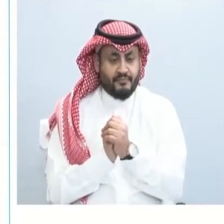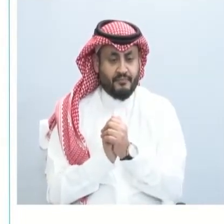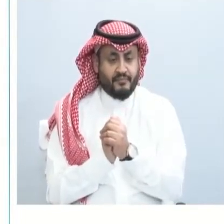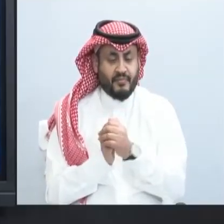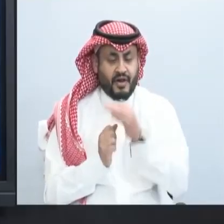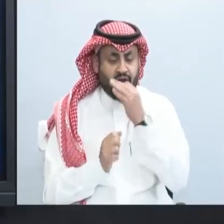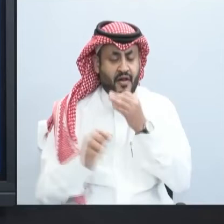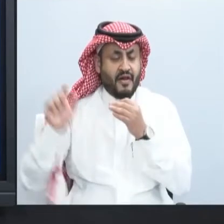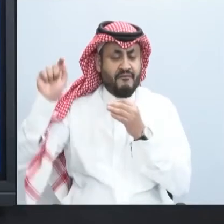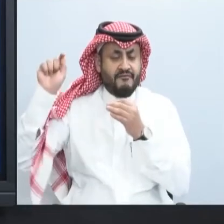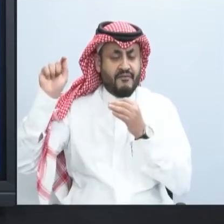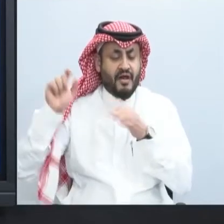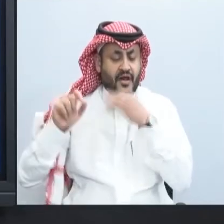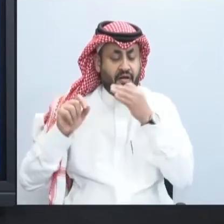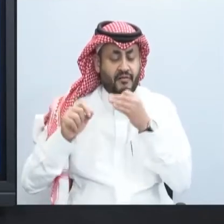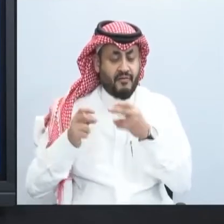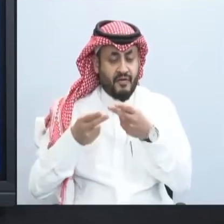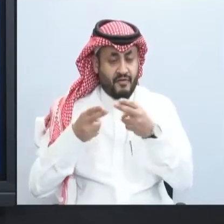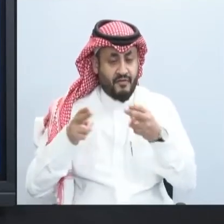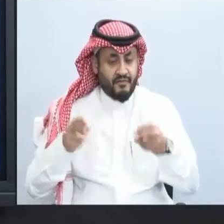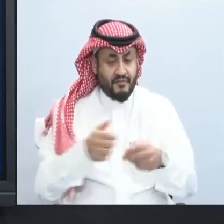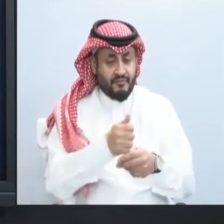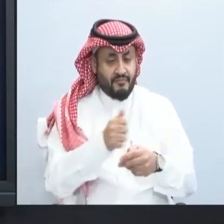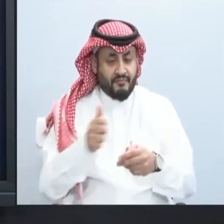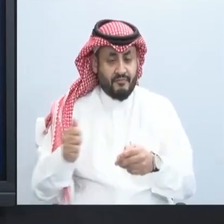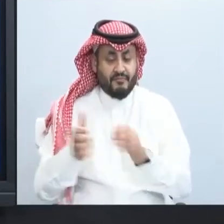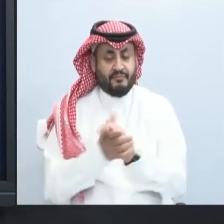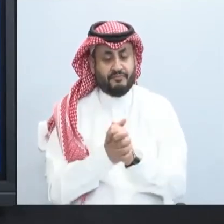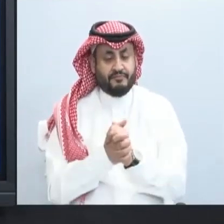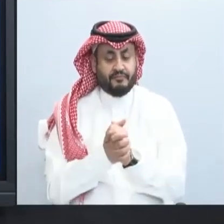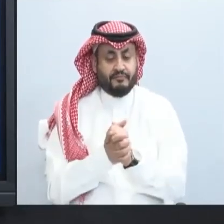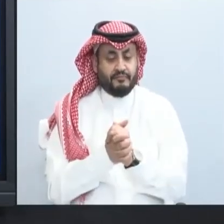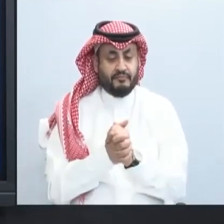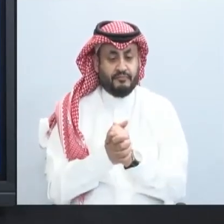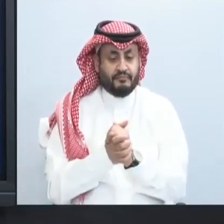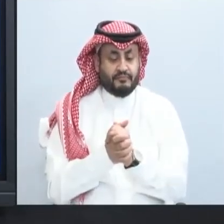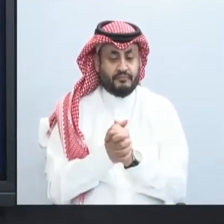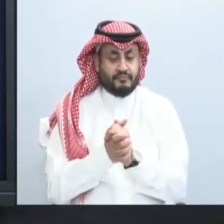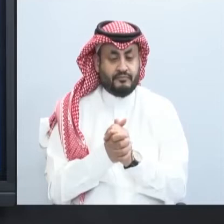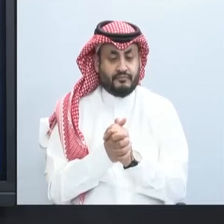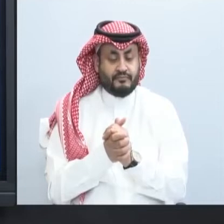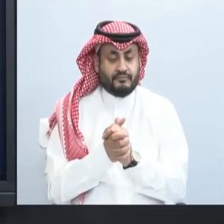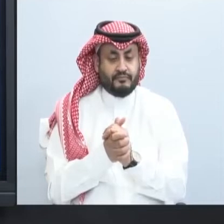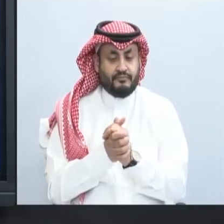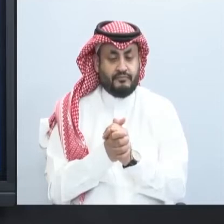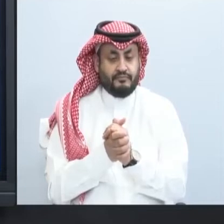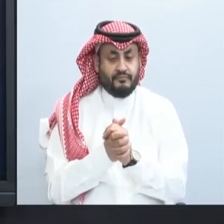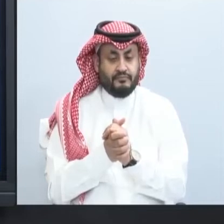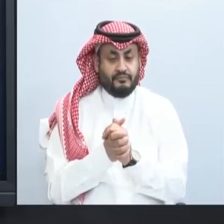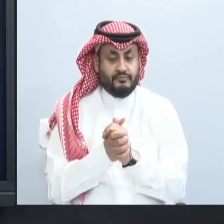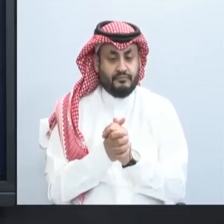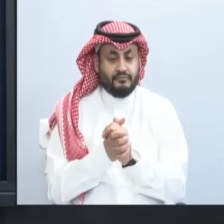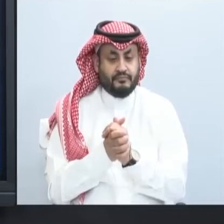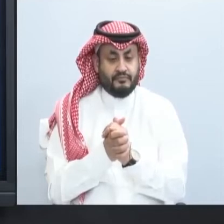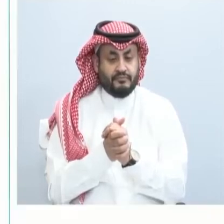share all the same sound but with different letters. So the sounds that we are about to listen to are